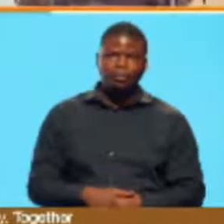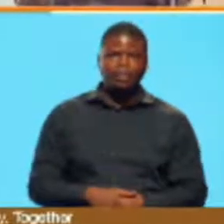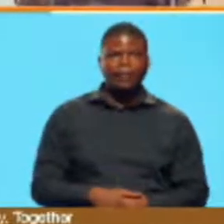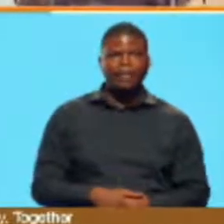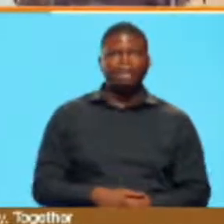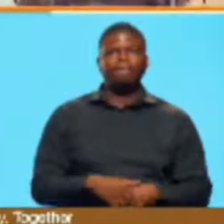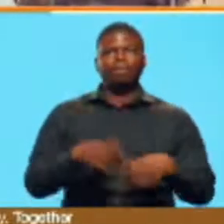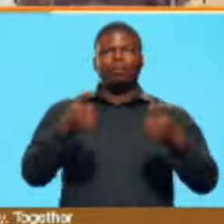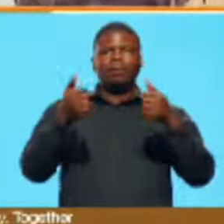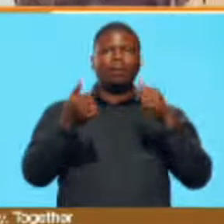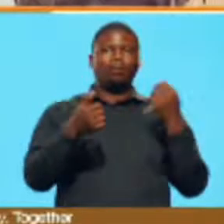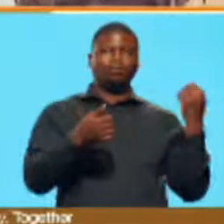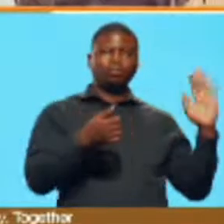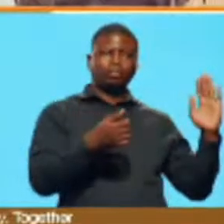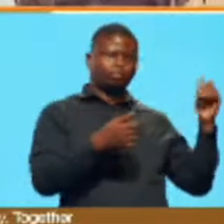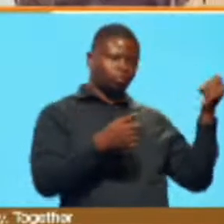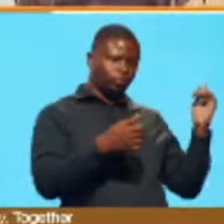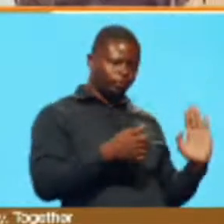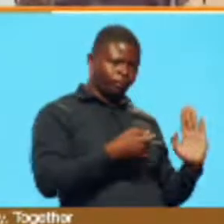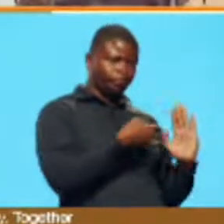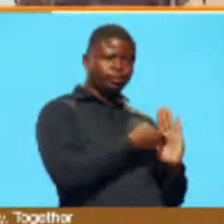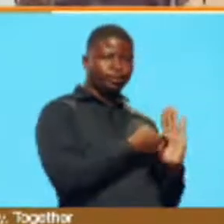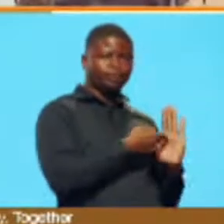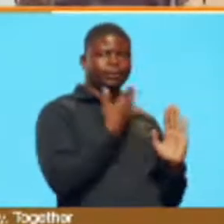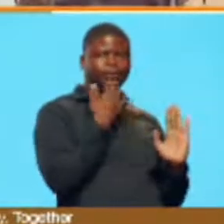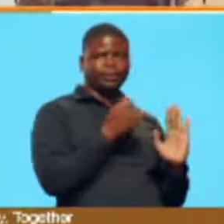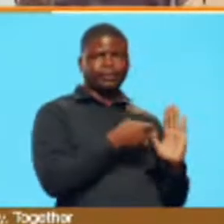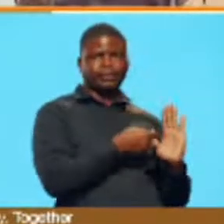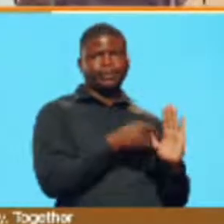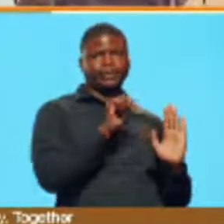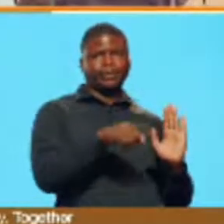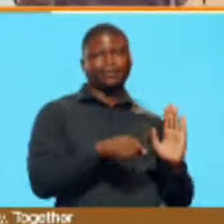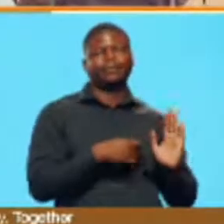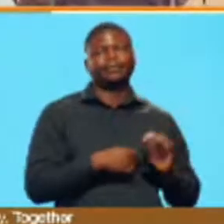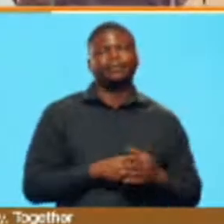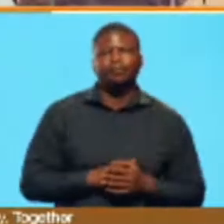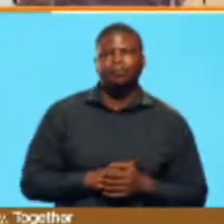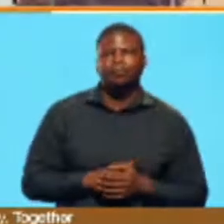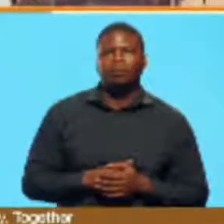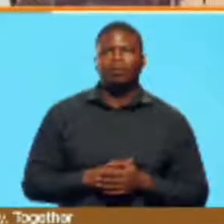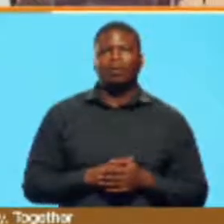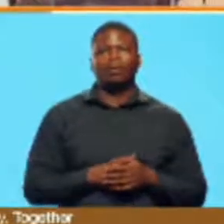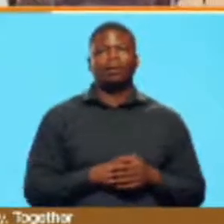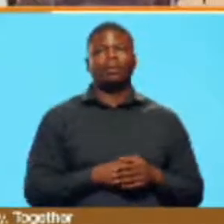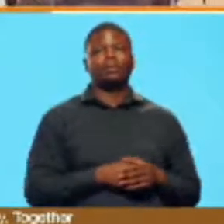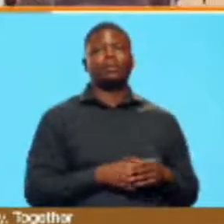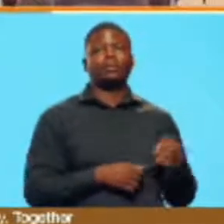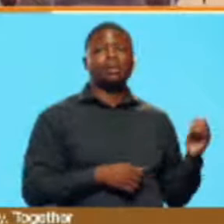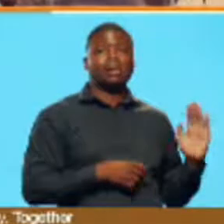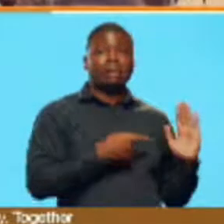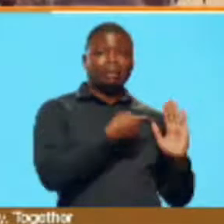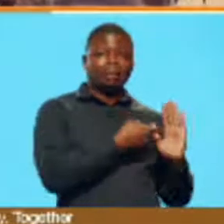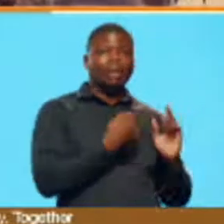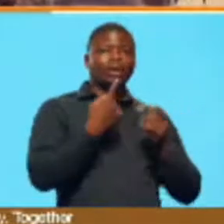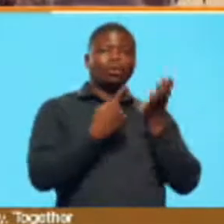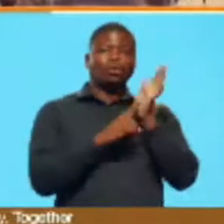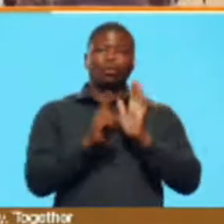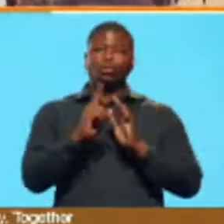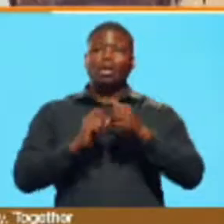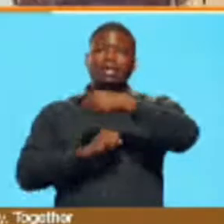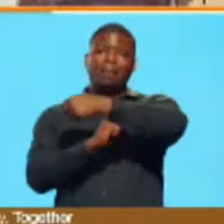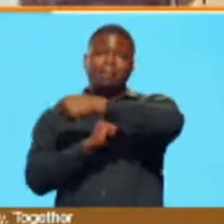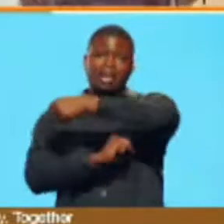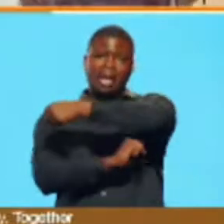The next slide, jump that one, yes, yes. This one, it shows the pillars in